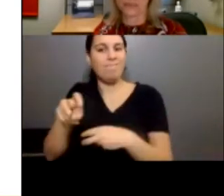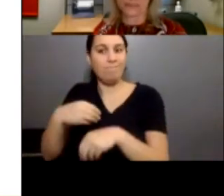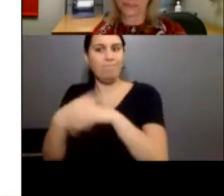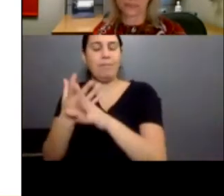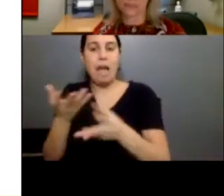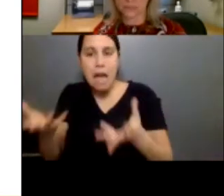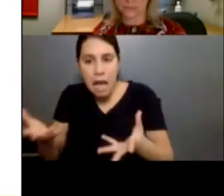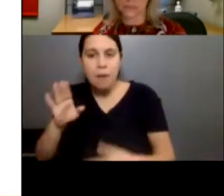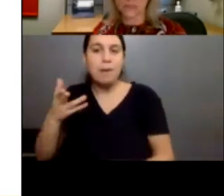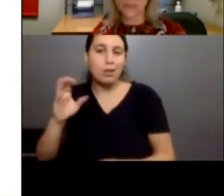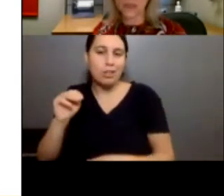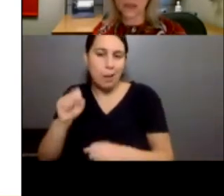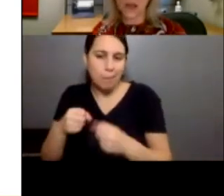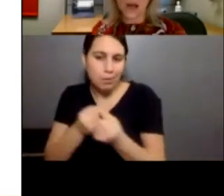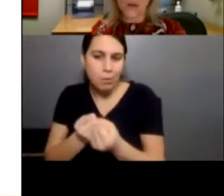visits.